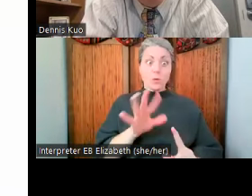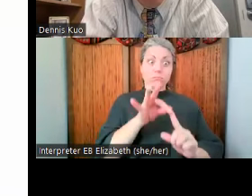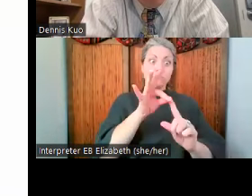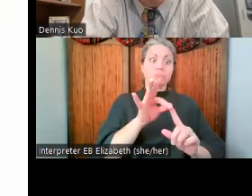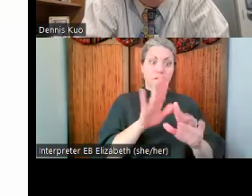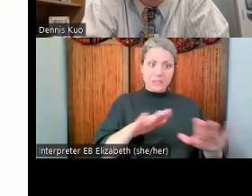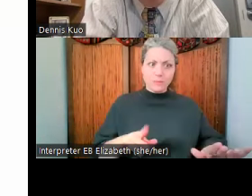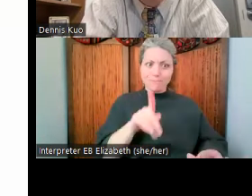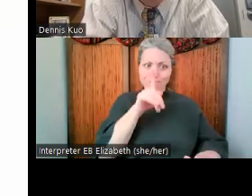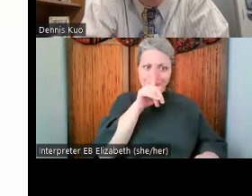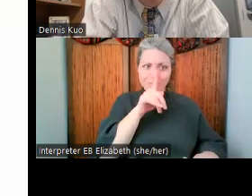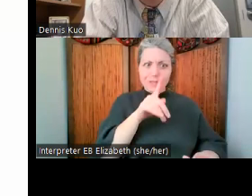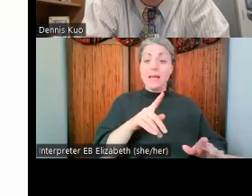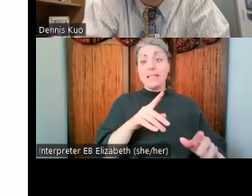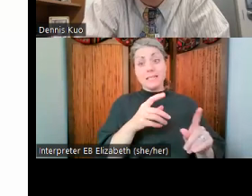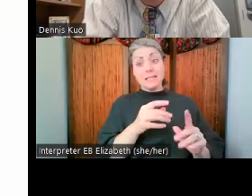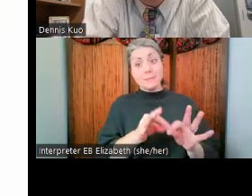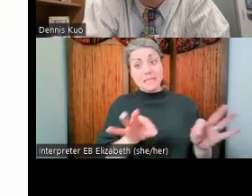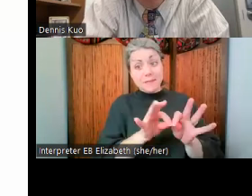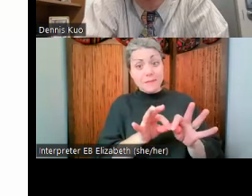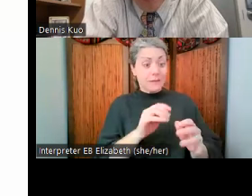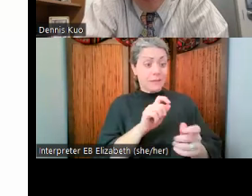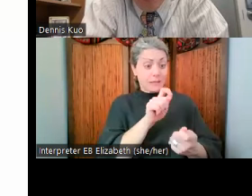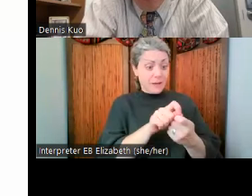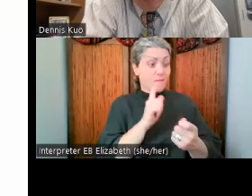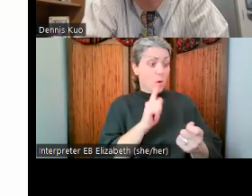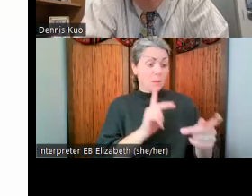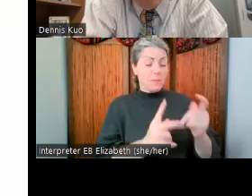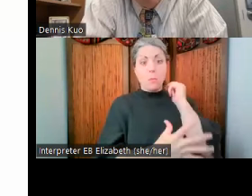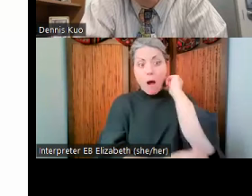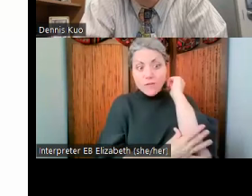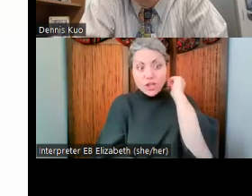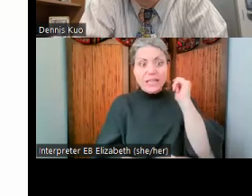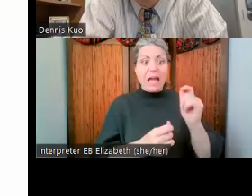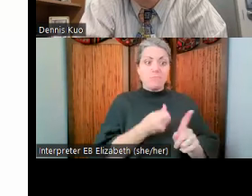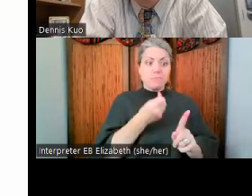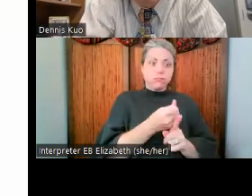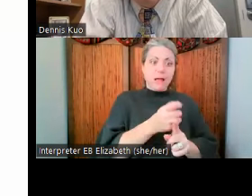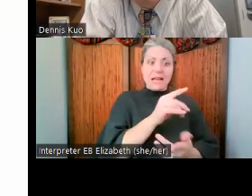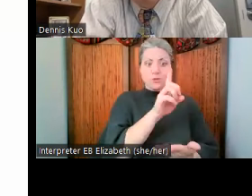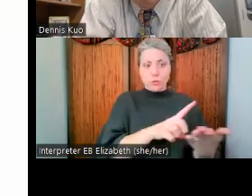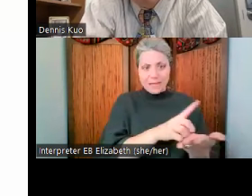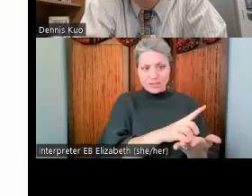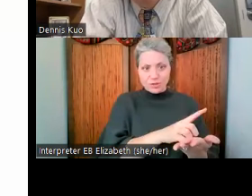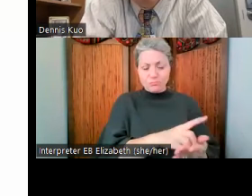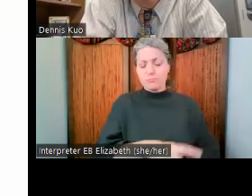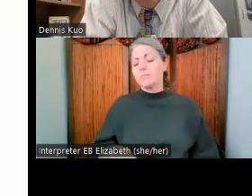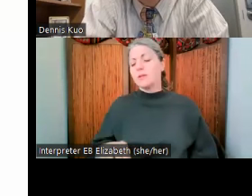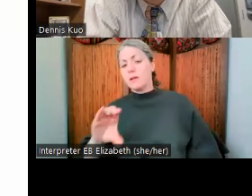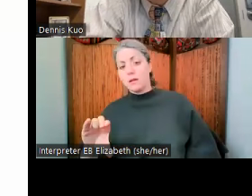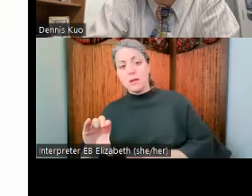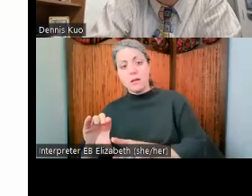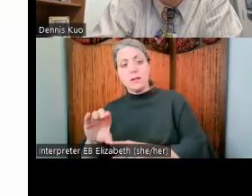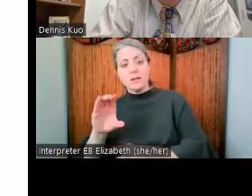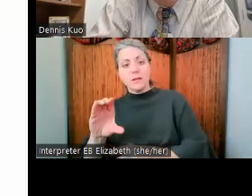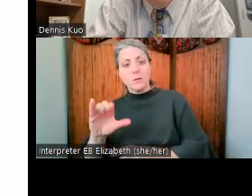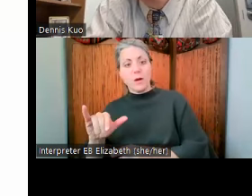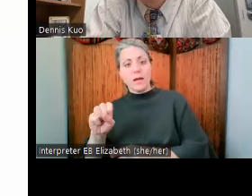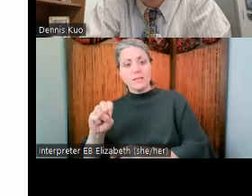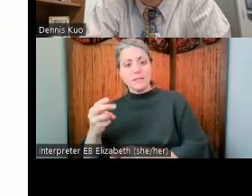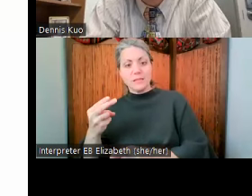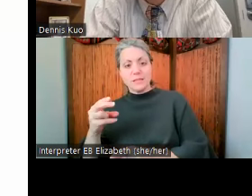needs impacted by poverty and discrimination. Lower right-hand corner, children with special healthcare needs are more severely impacted by